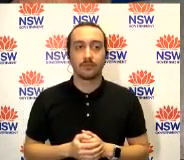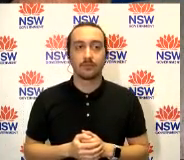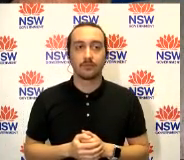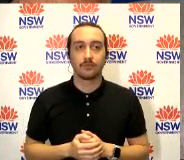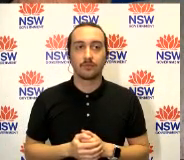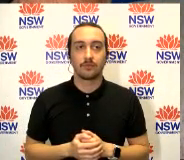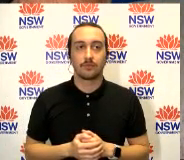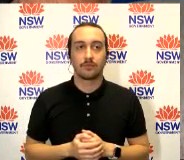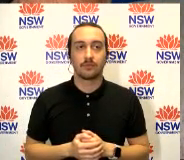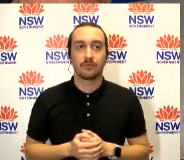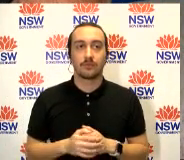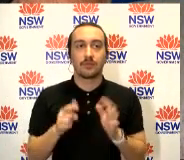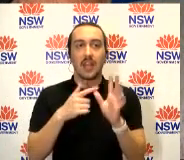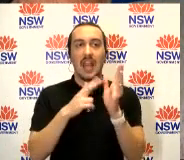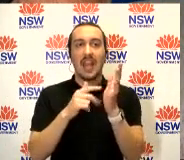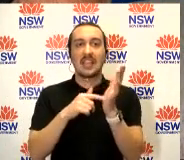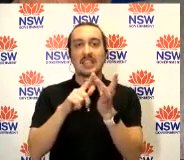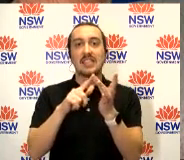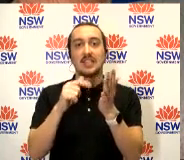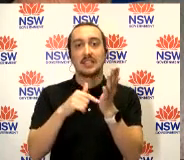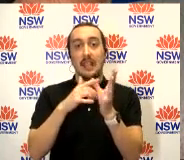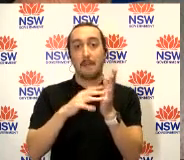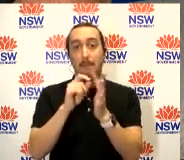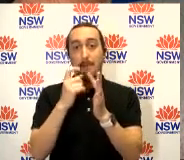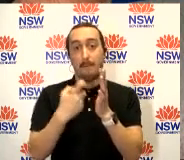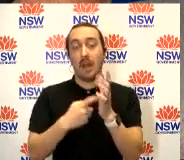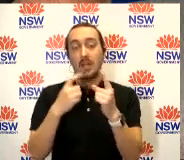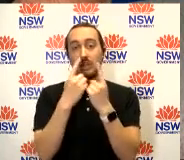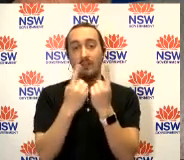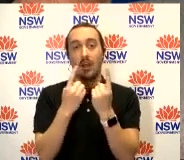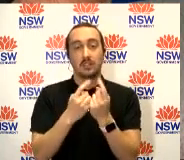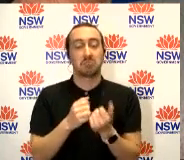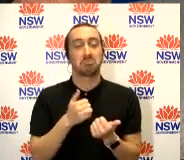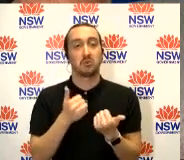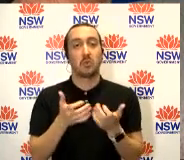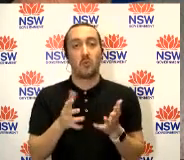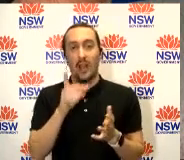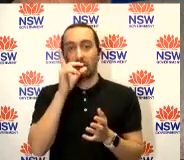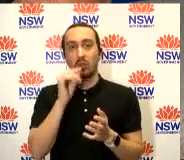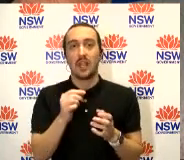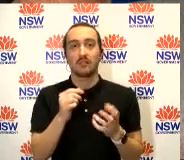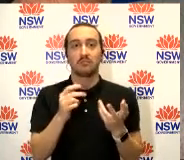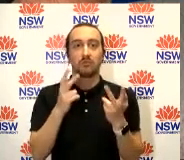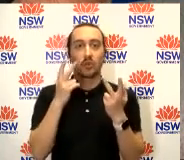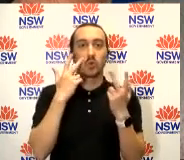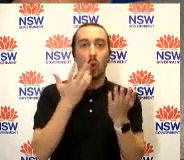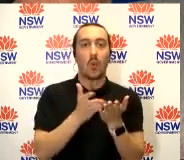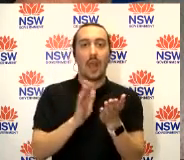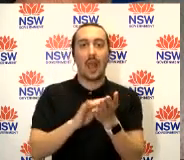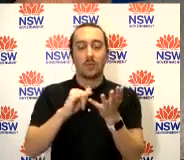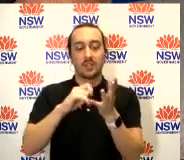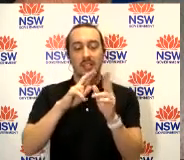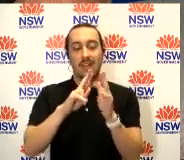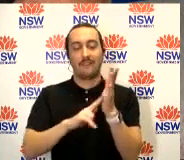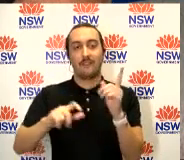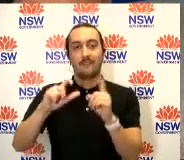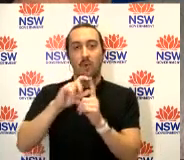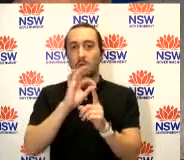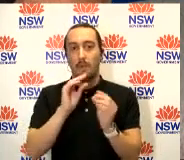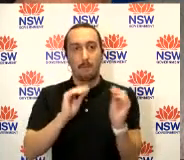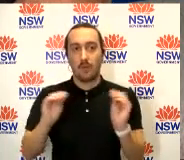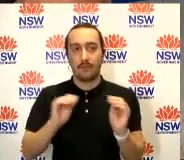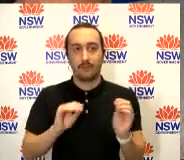may become bigger and more widely available in the future. But a very important one. Make sure all the contractors and people